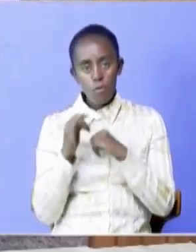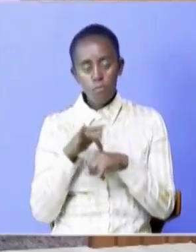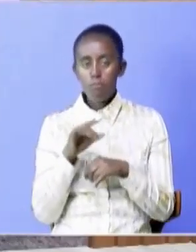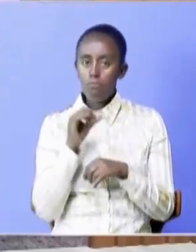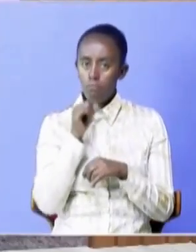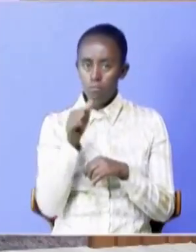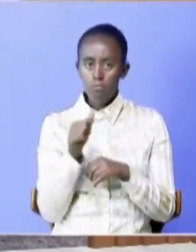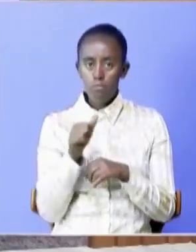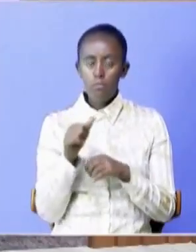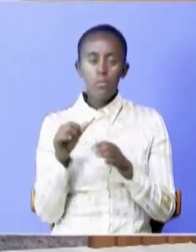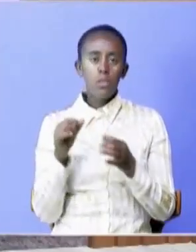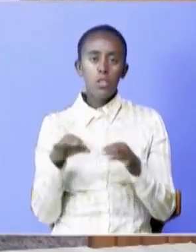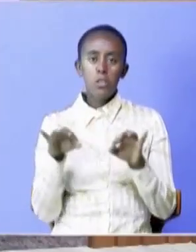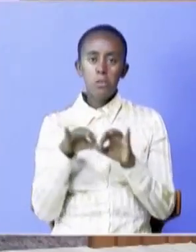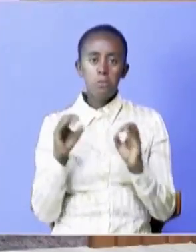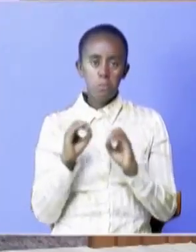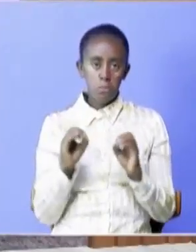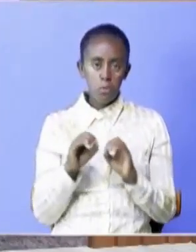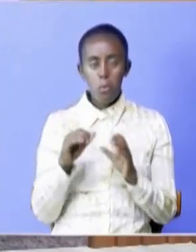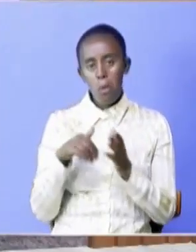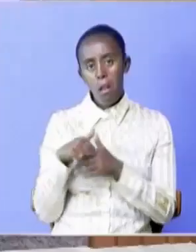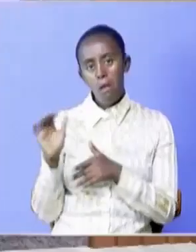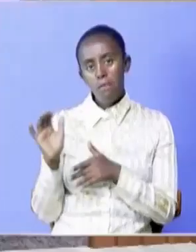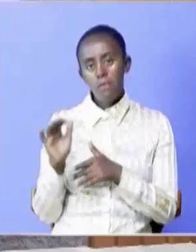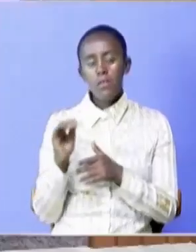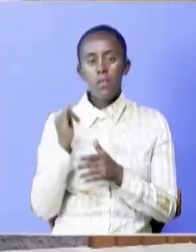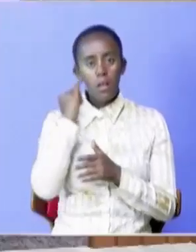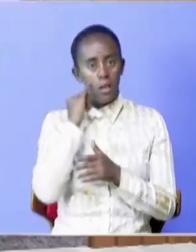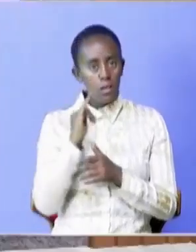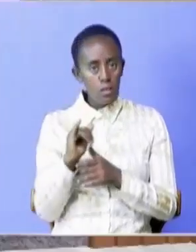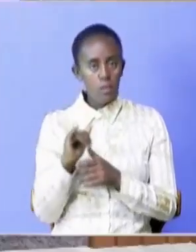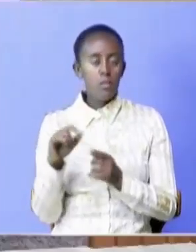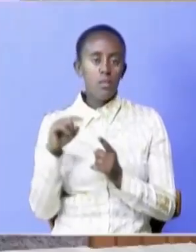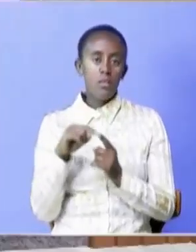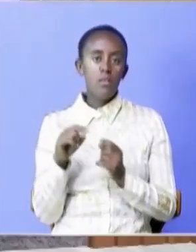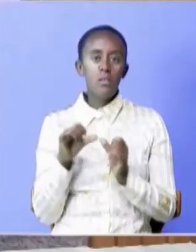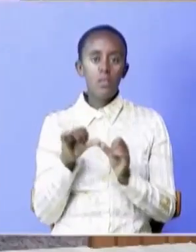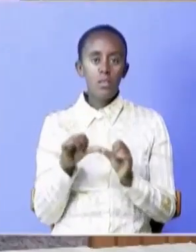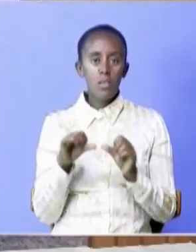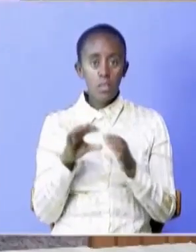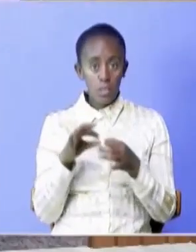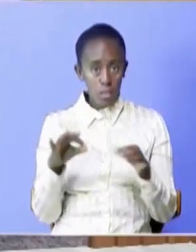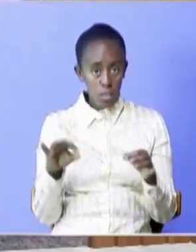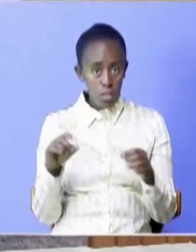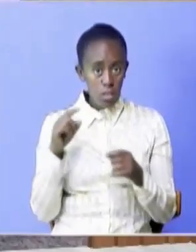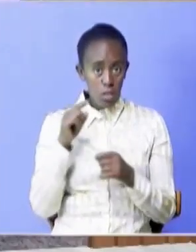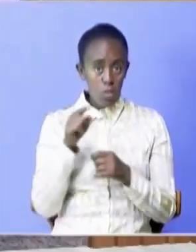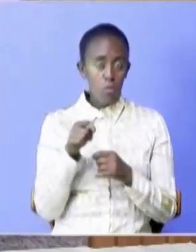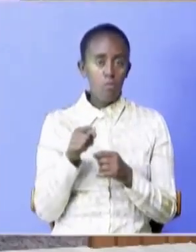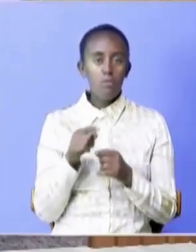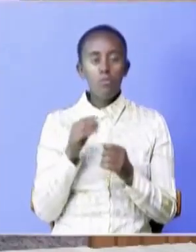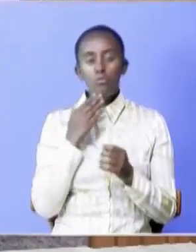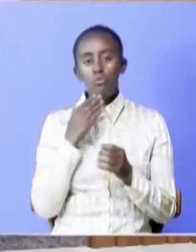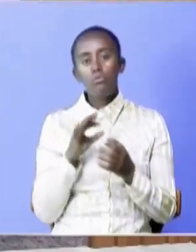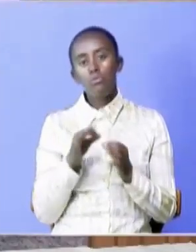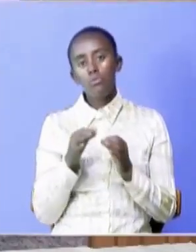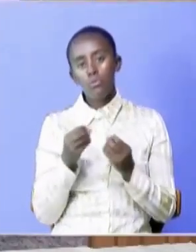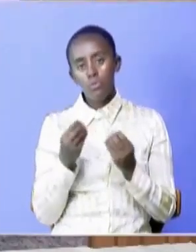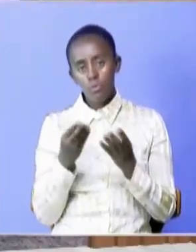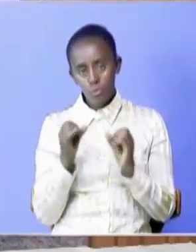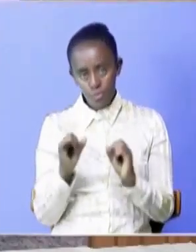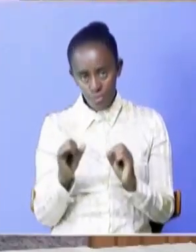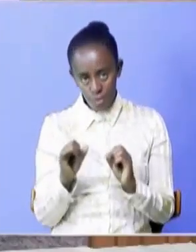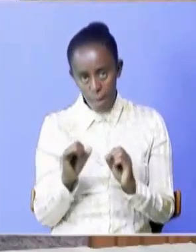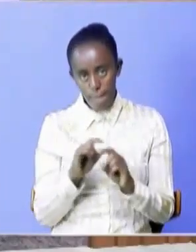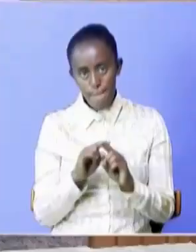not essential. We can leave out that idea and still the sentence will make a good meaning for us. So in